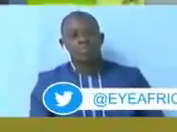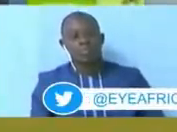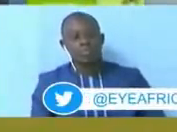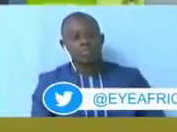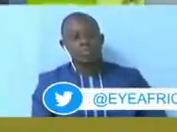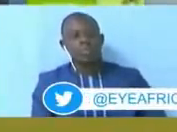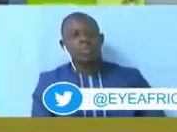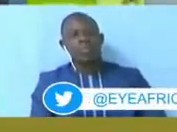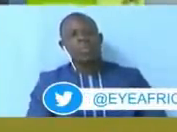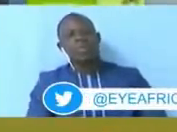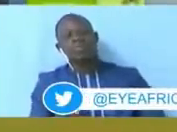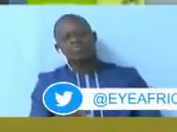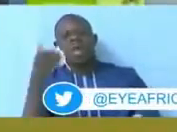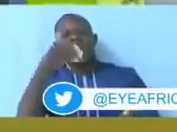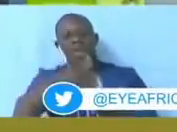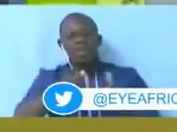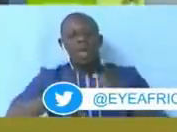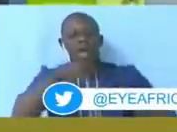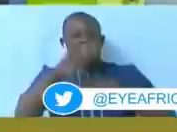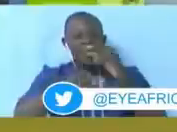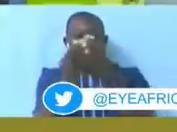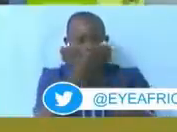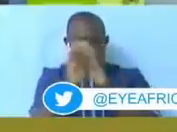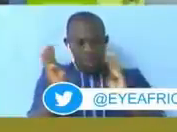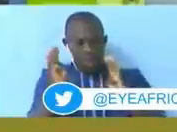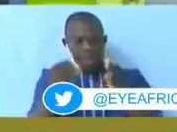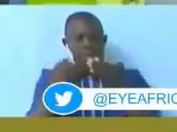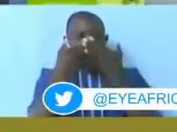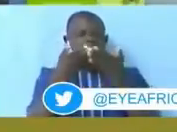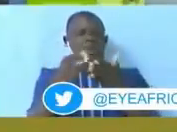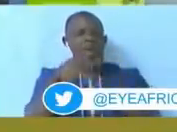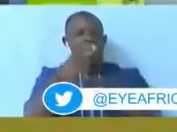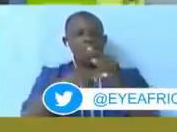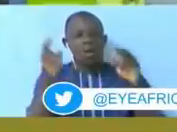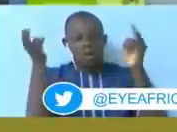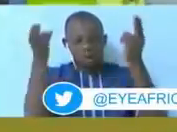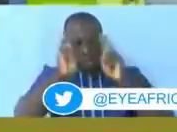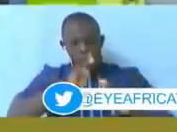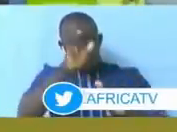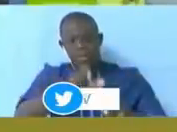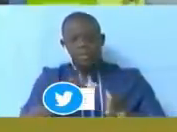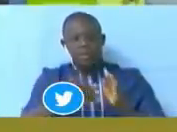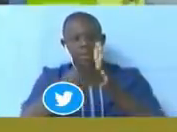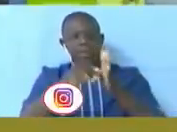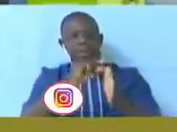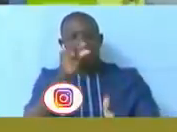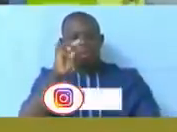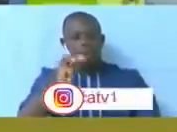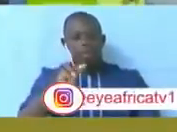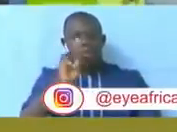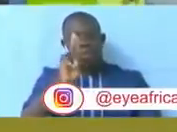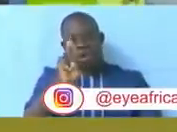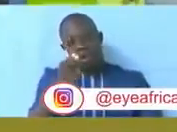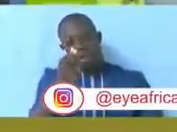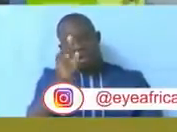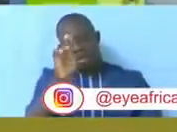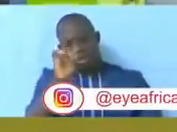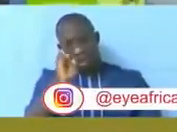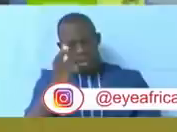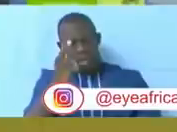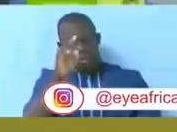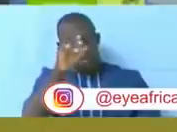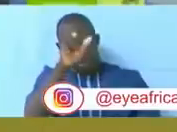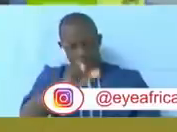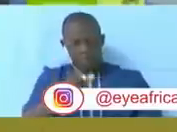was initially granted by Justice Monahan. Anata wato mengwe atara Justice Monahan ye bail kango di nyililele foko